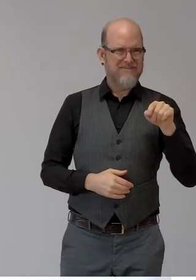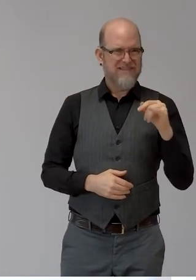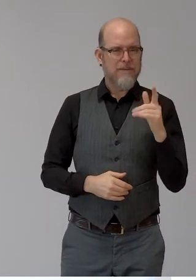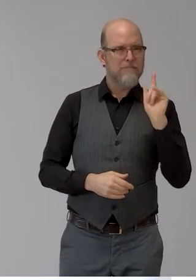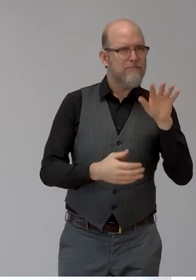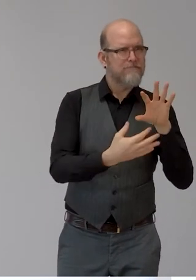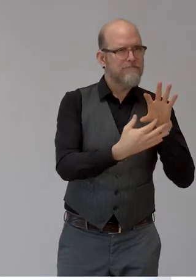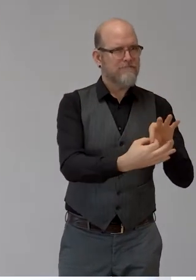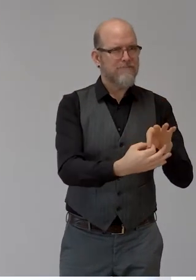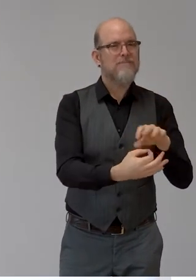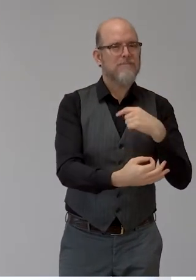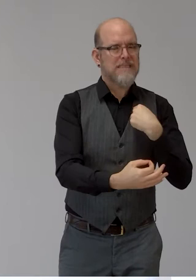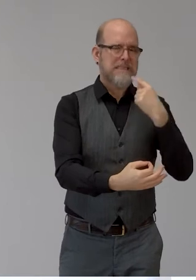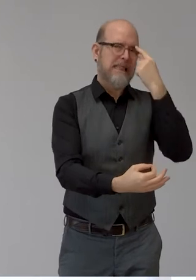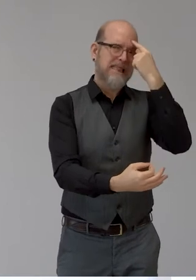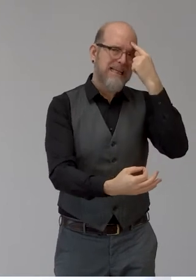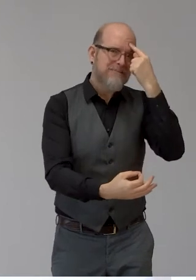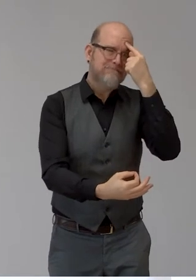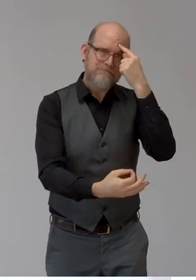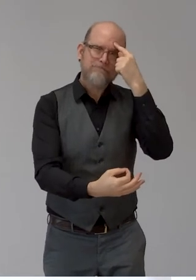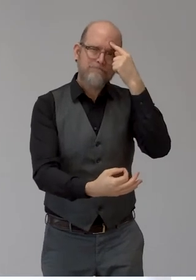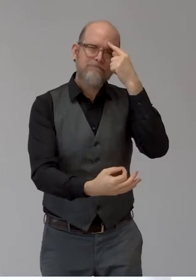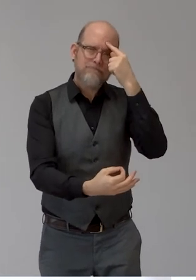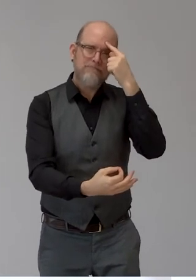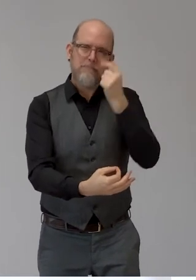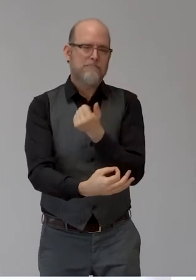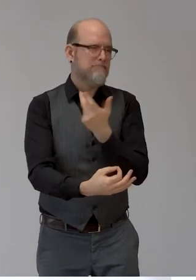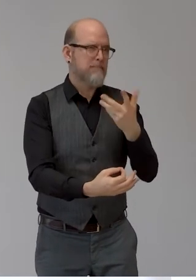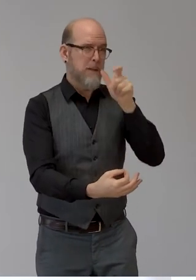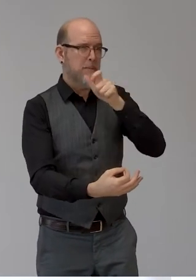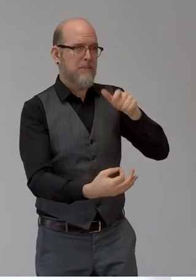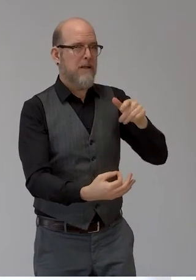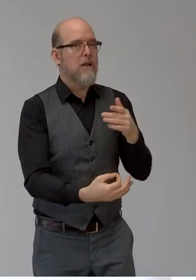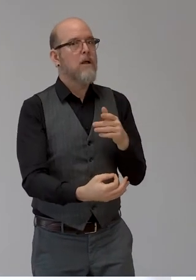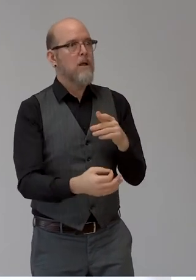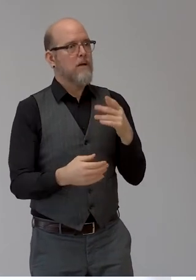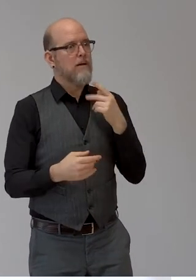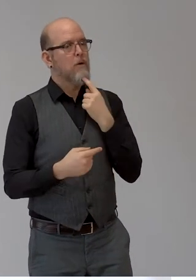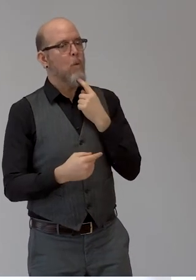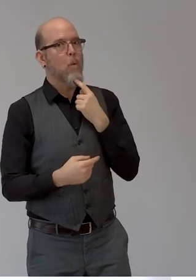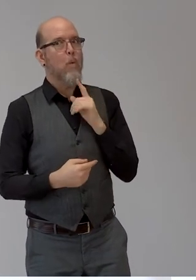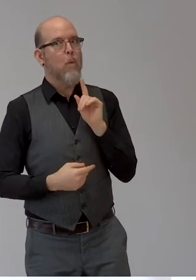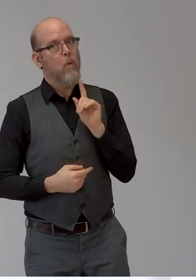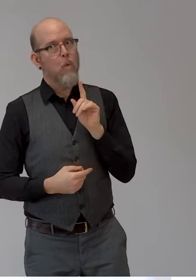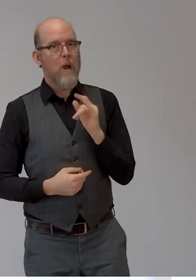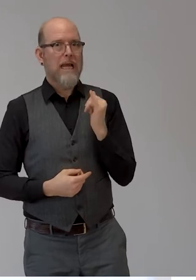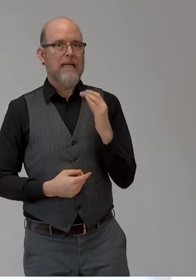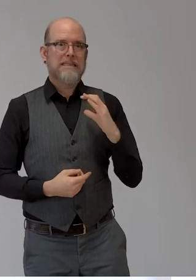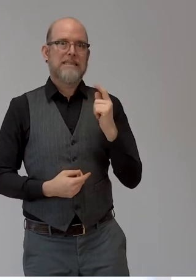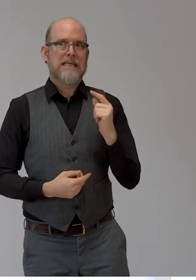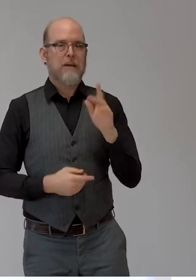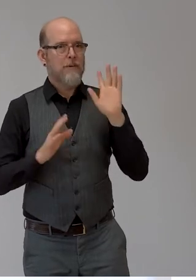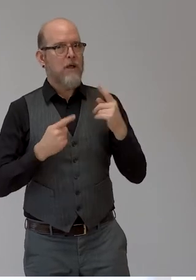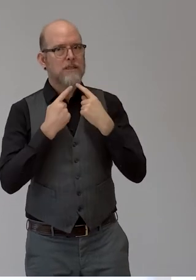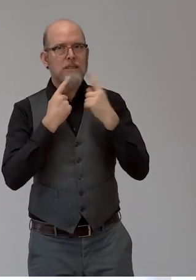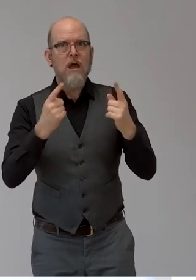and most other people believe so that it's important now that we focus on speaking out about what